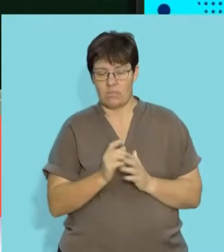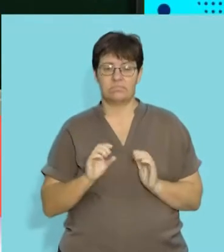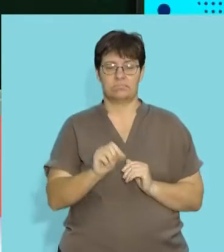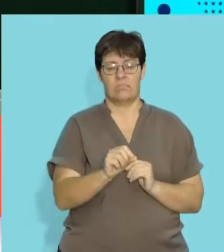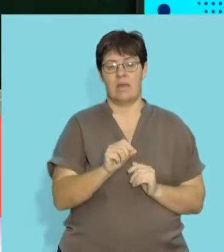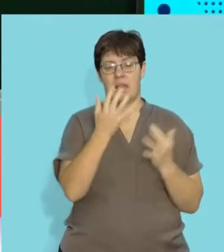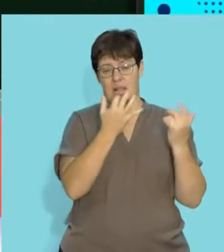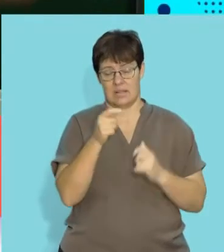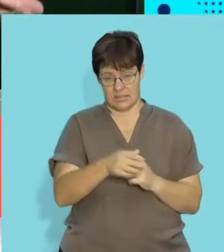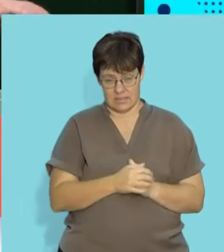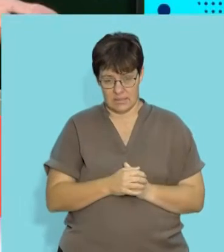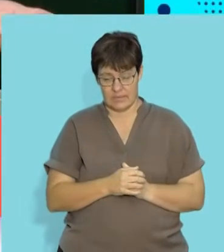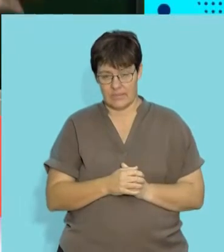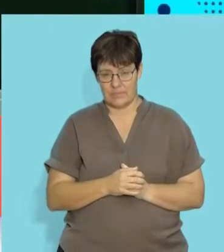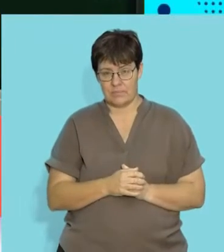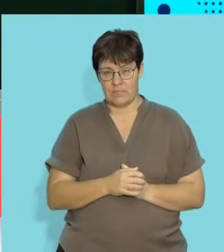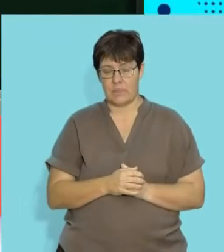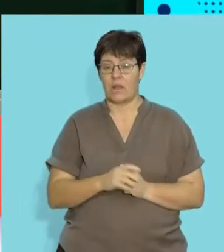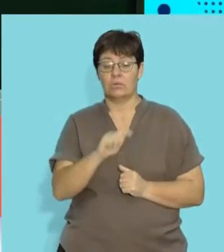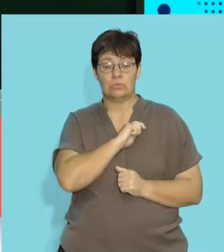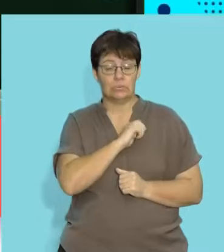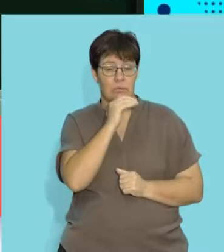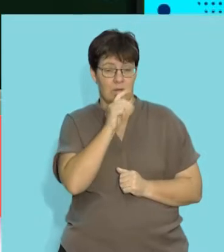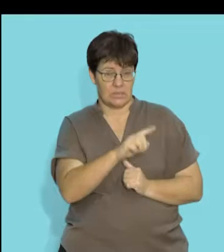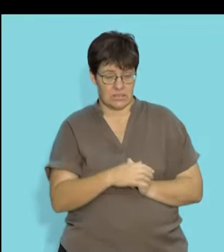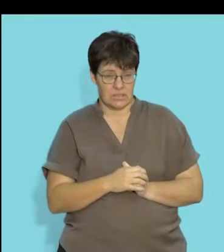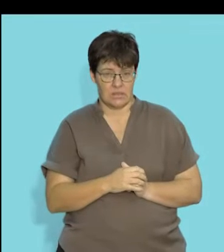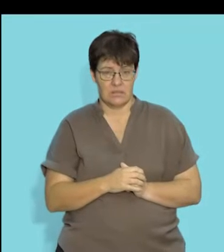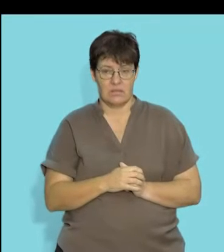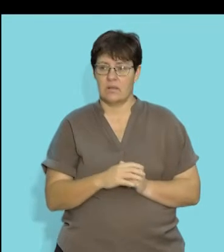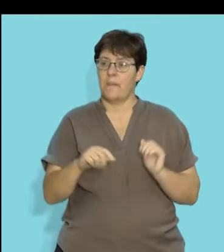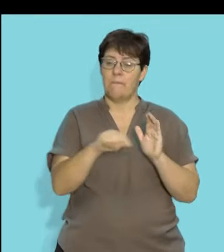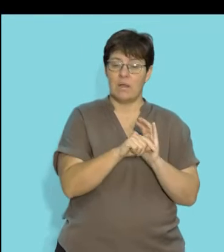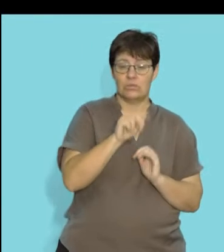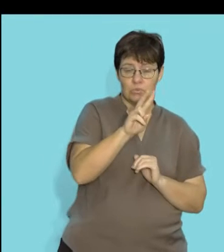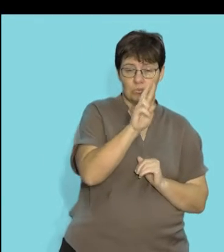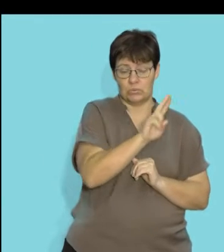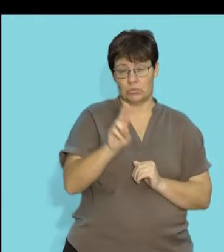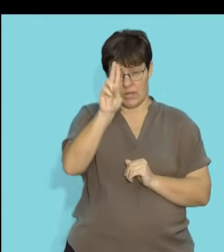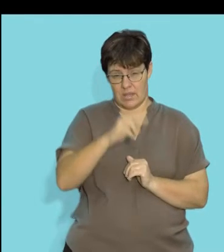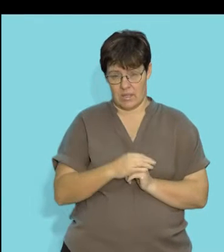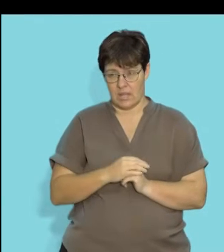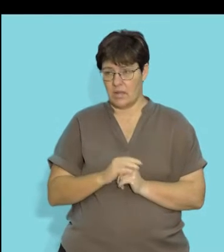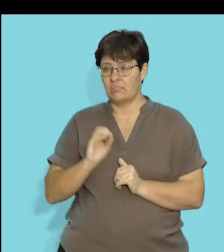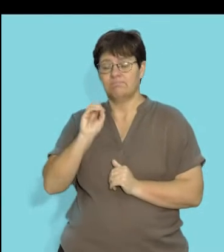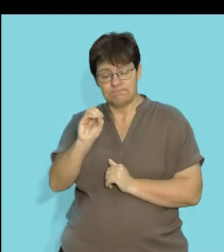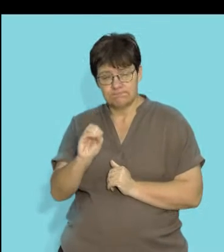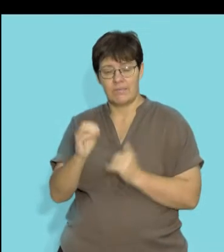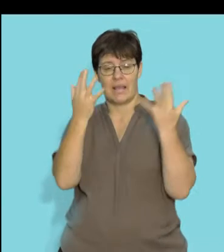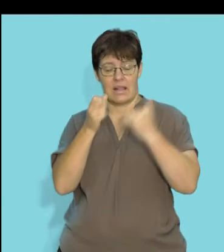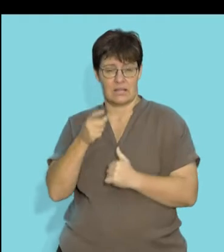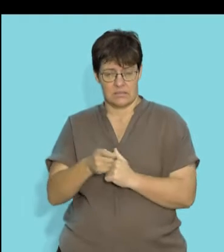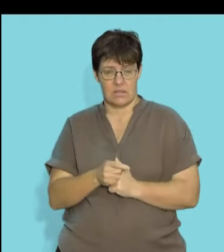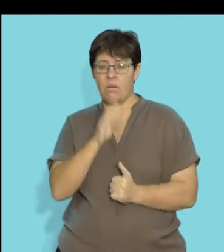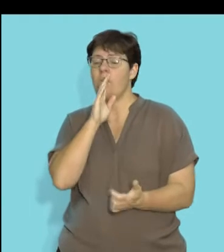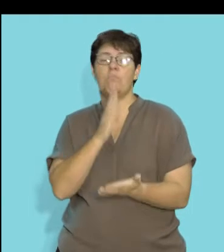in terms of when you press a calculate, right? So what I really mean is, if you say minus 2 squared and press this